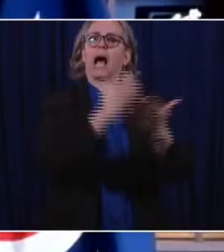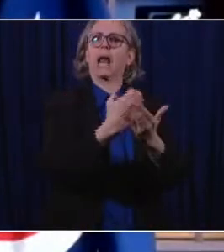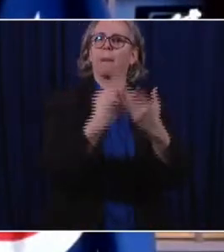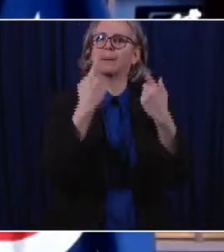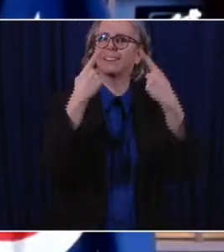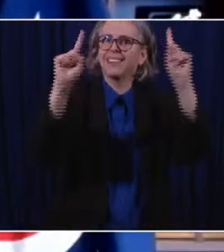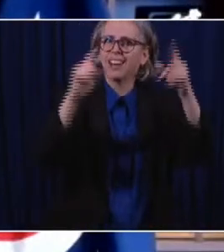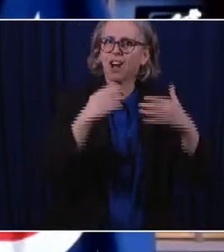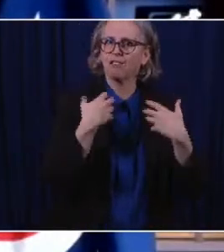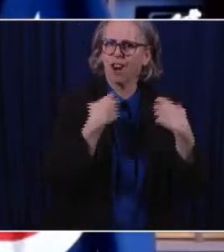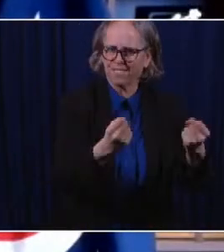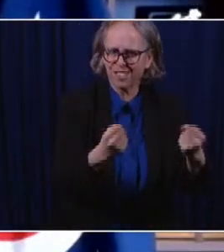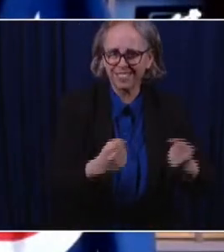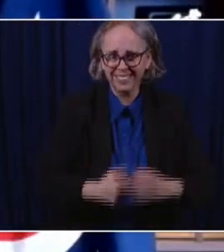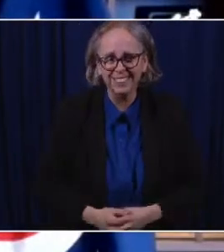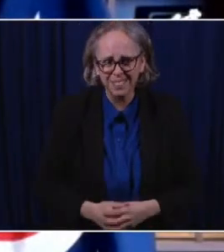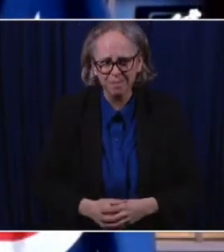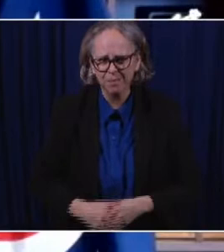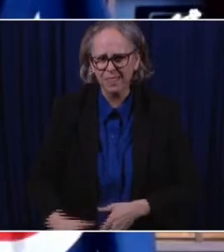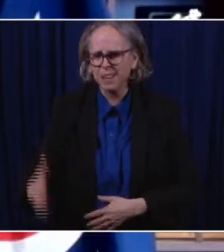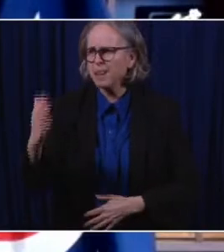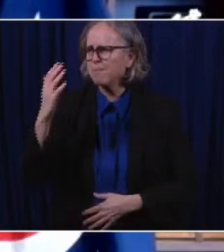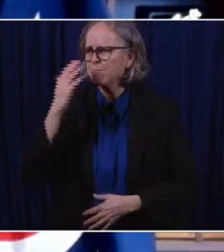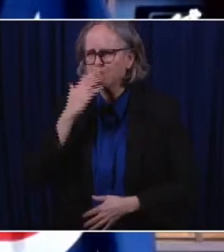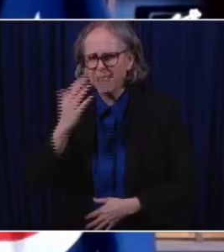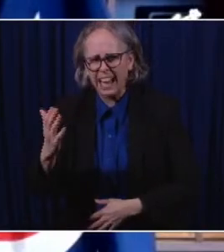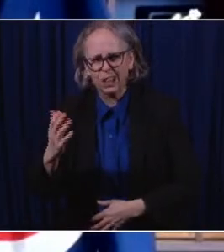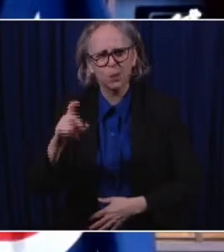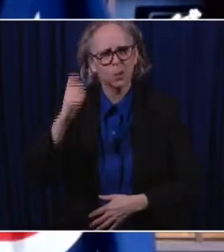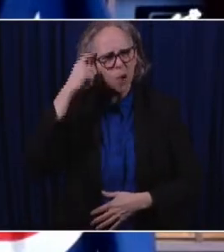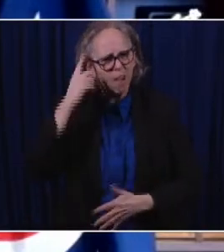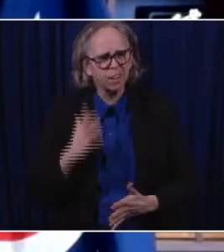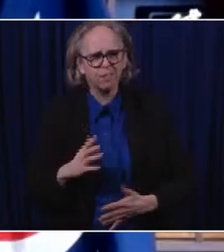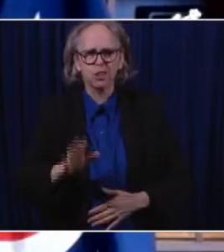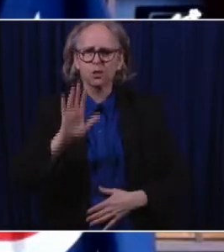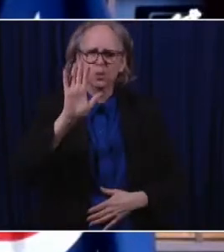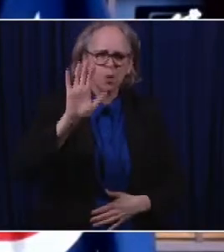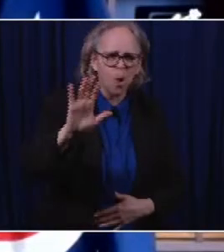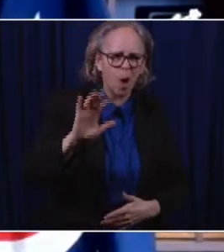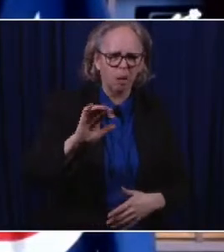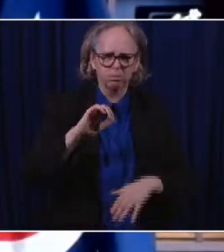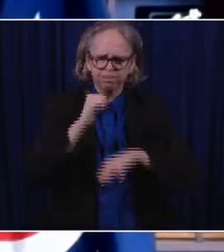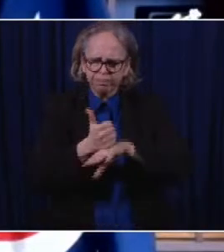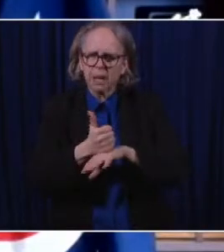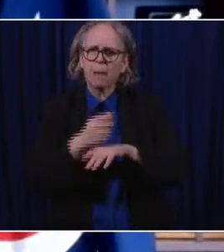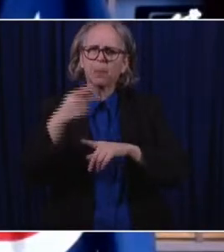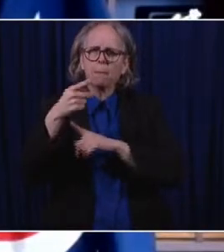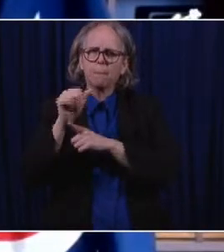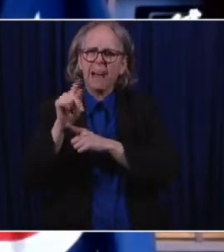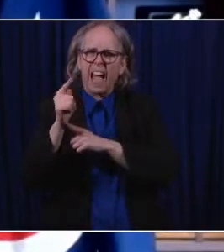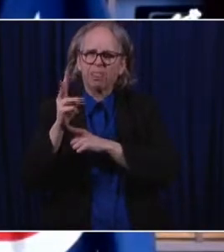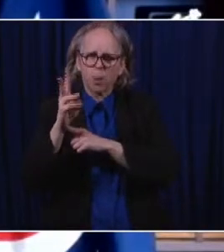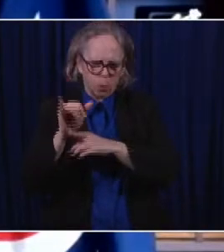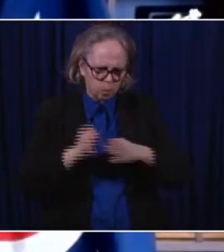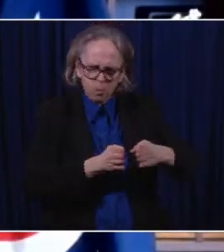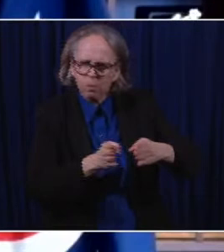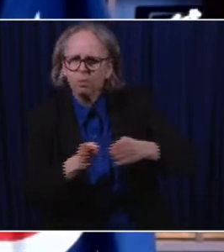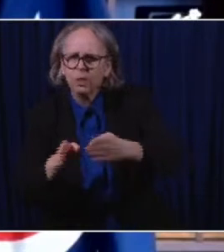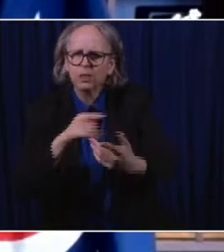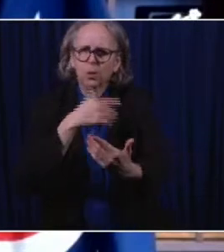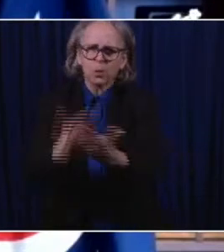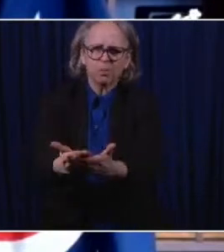beyond, laying out the pathway to achieve this, to committing to these students, because it is about the